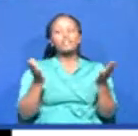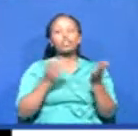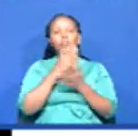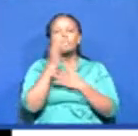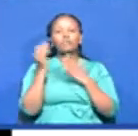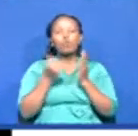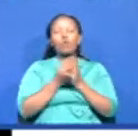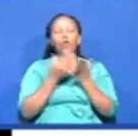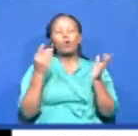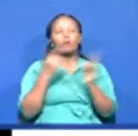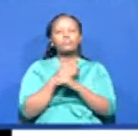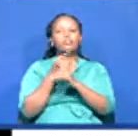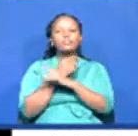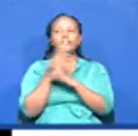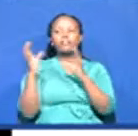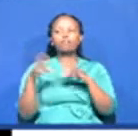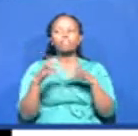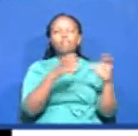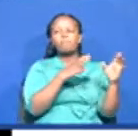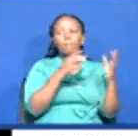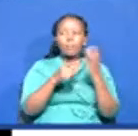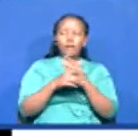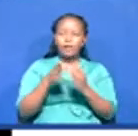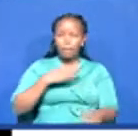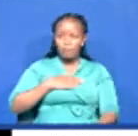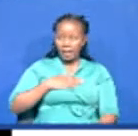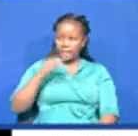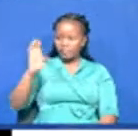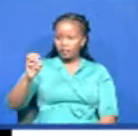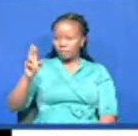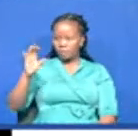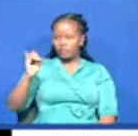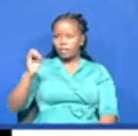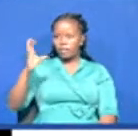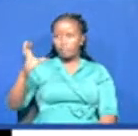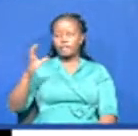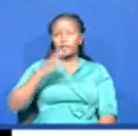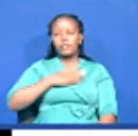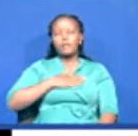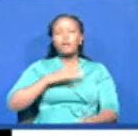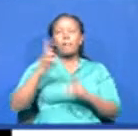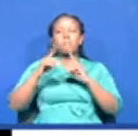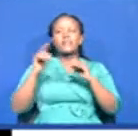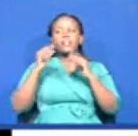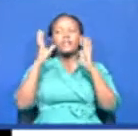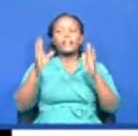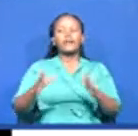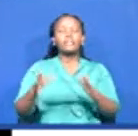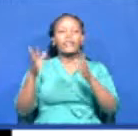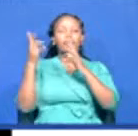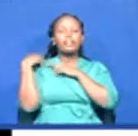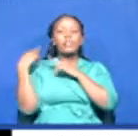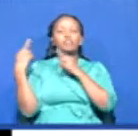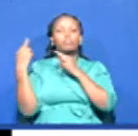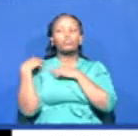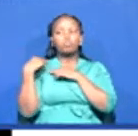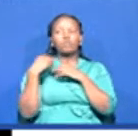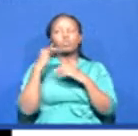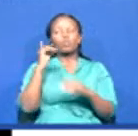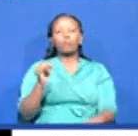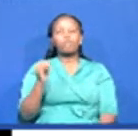observed. My name is Eric Sirali. I'm the director responsible for delivering of ICT